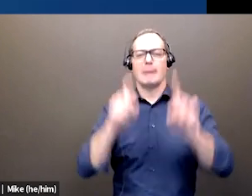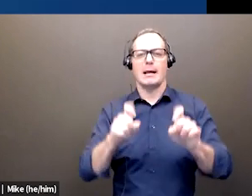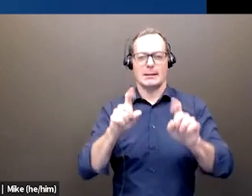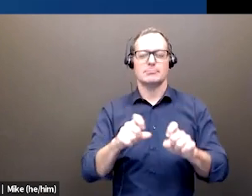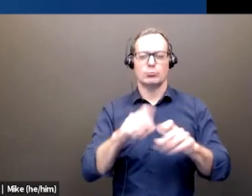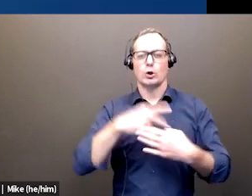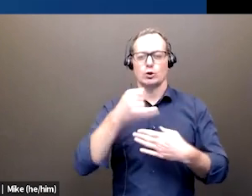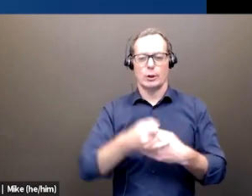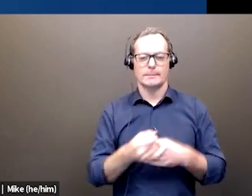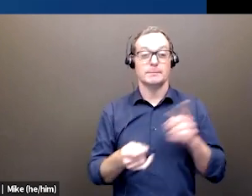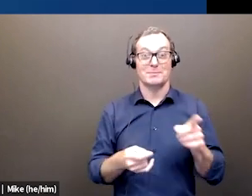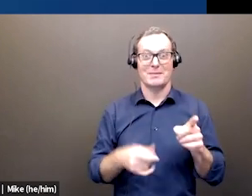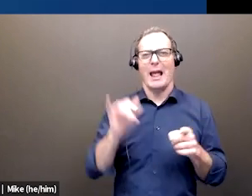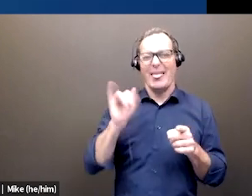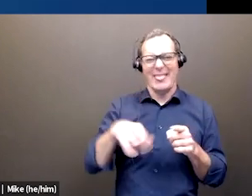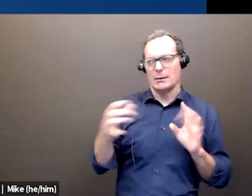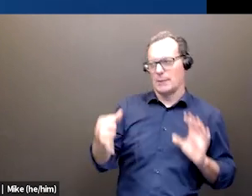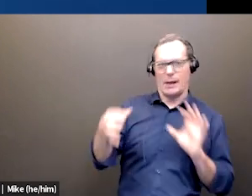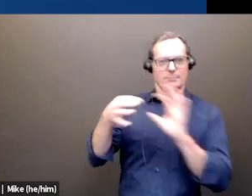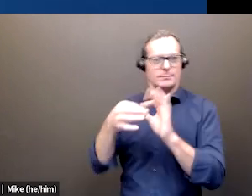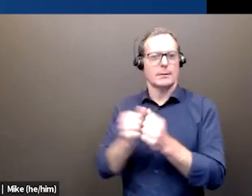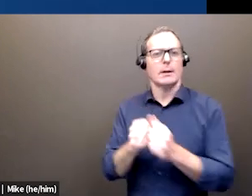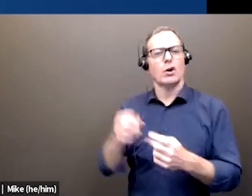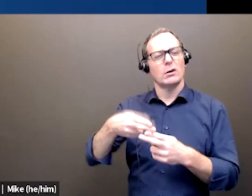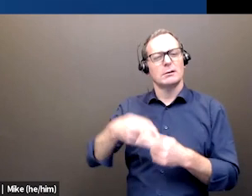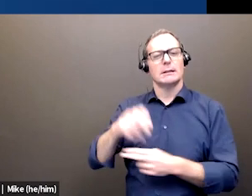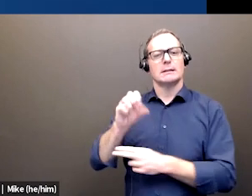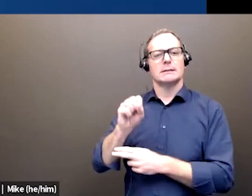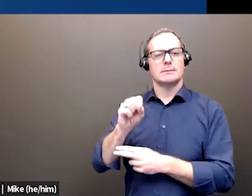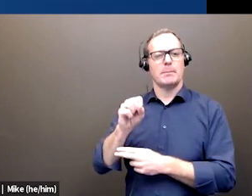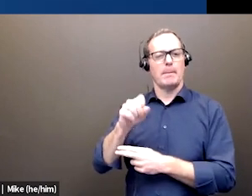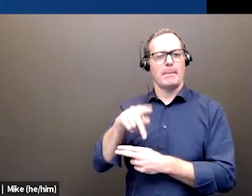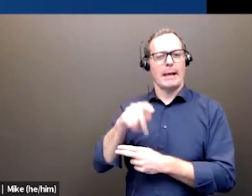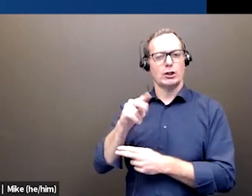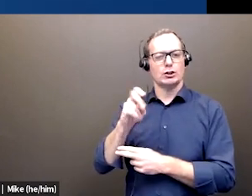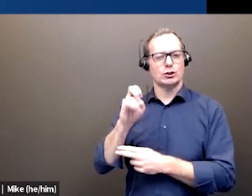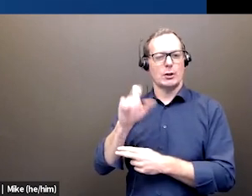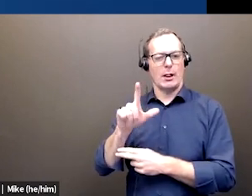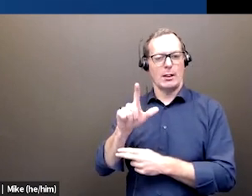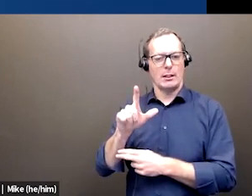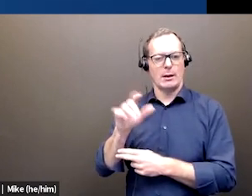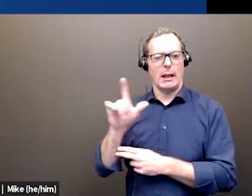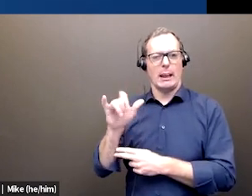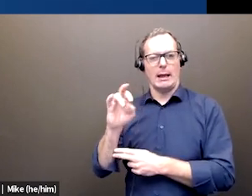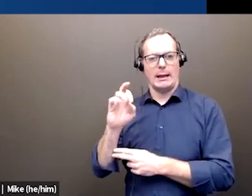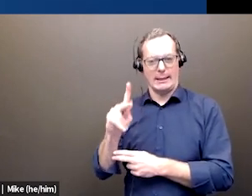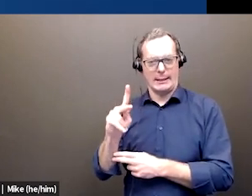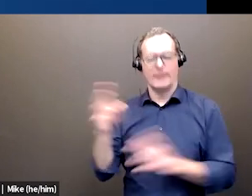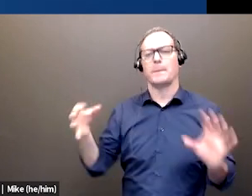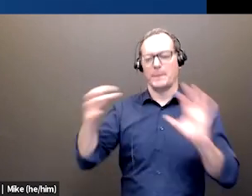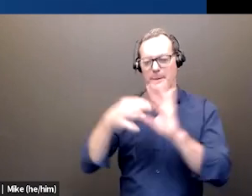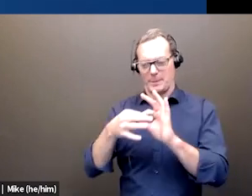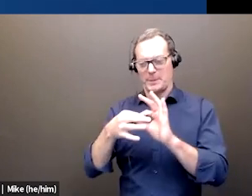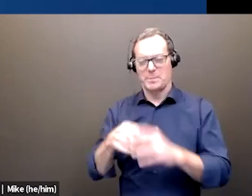Special Link, the National Center for Childcare Inclusion. The pilot drew the participation of